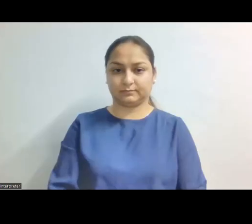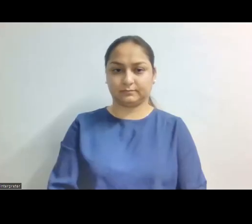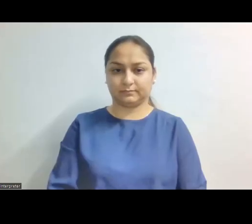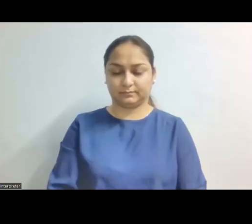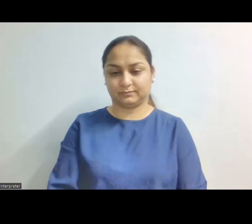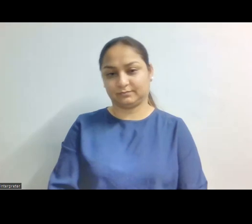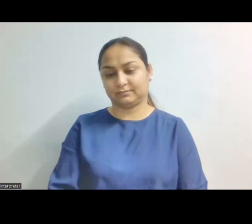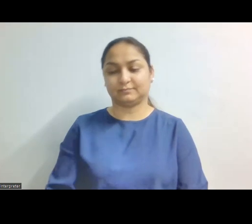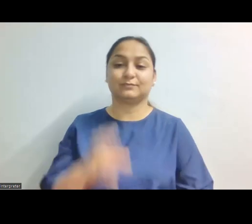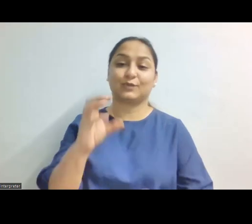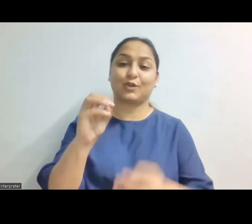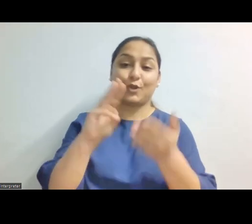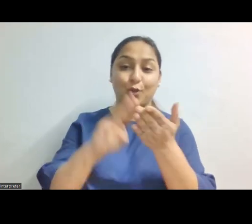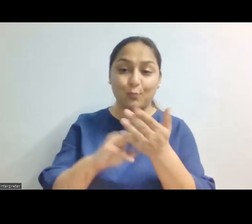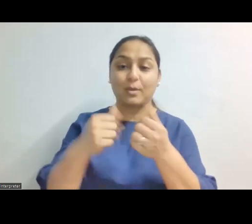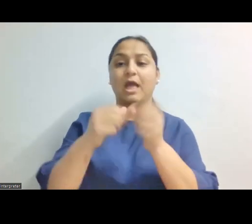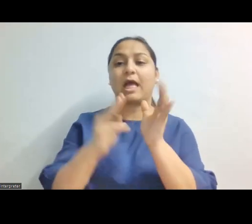Om Amriteshwariye Namaha.